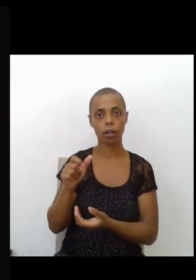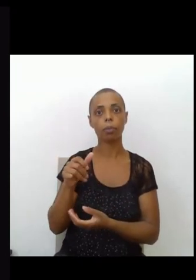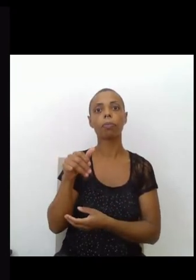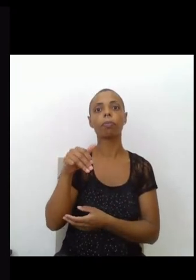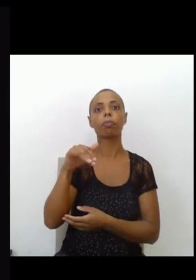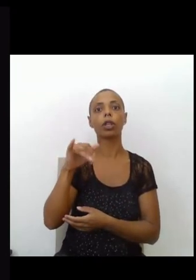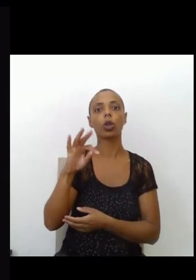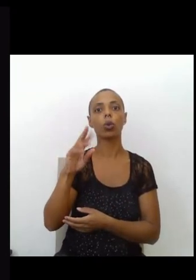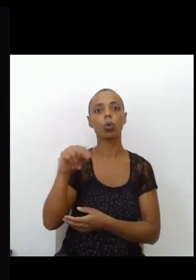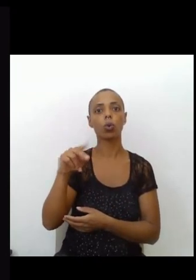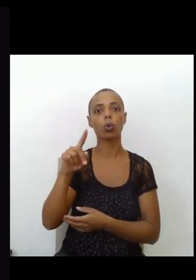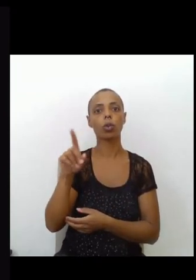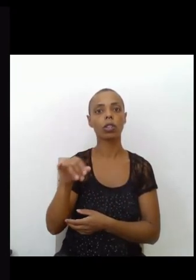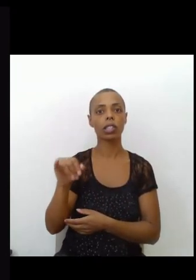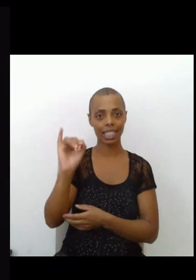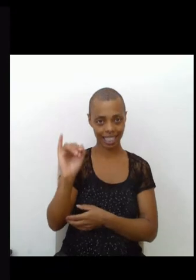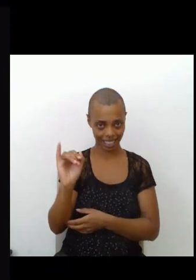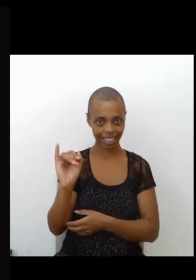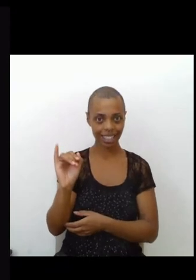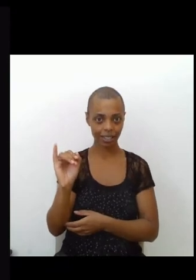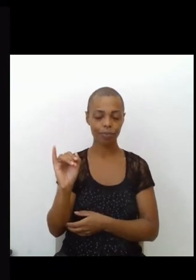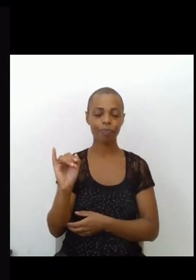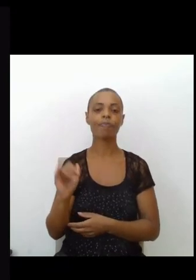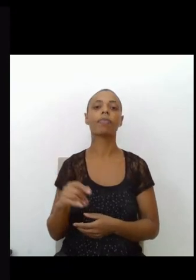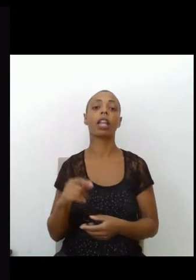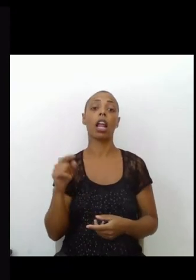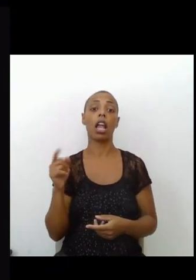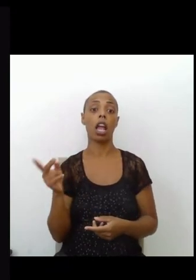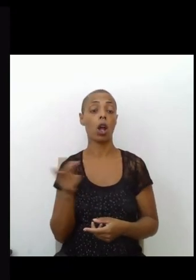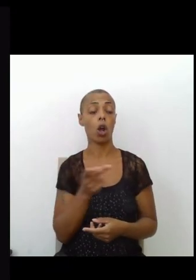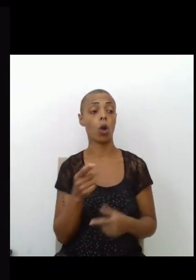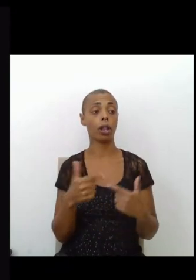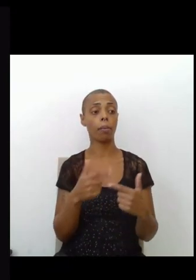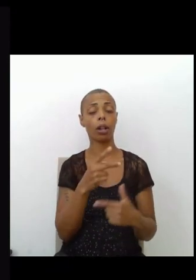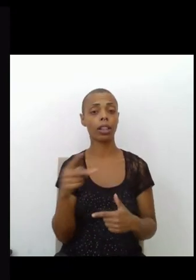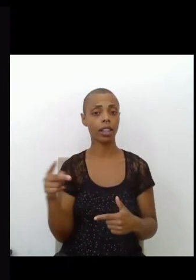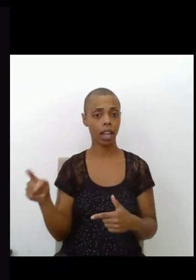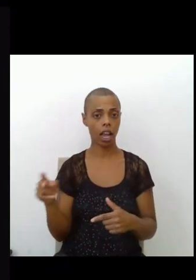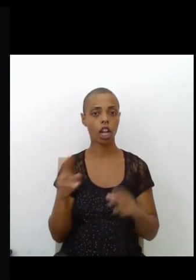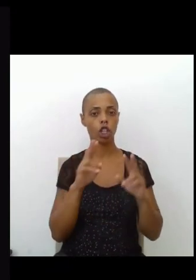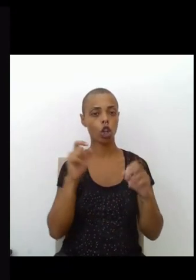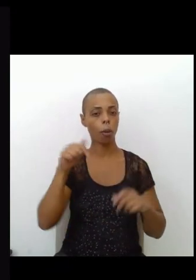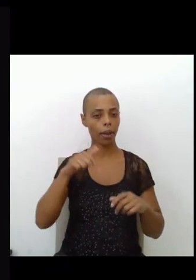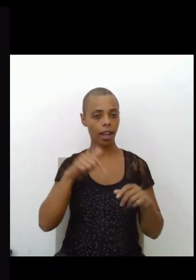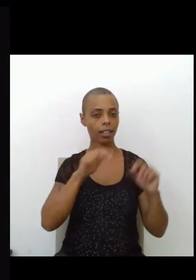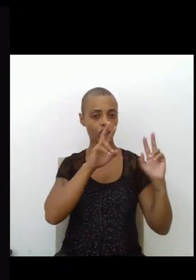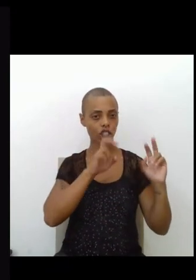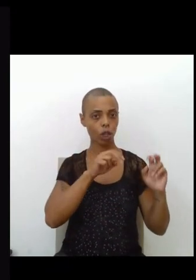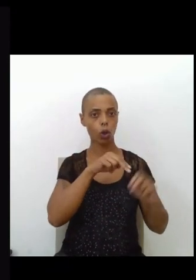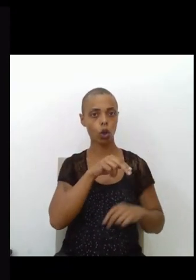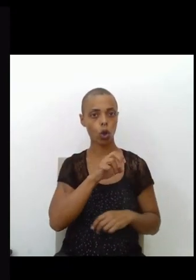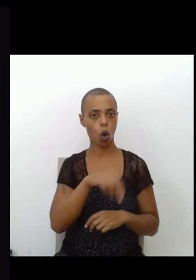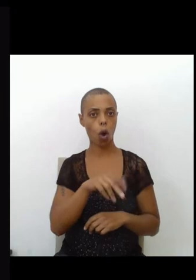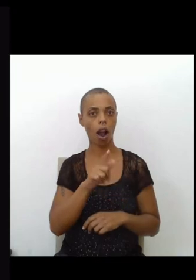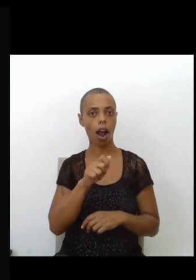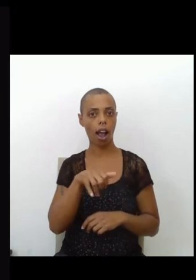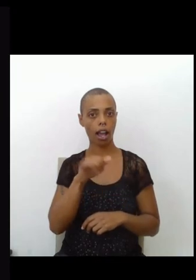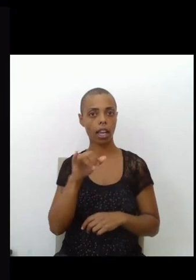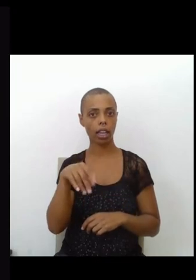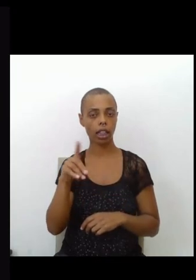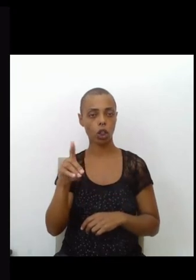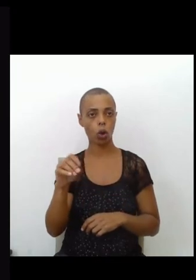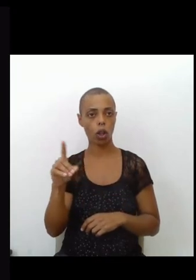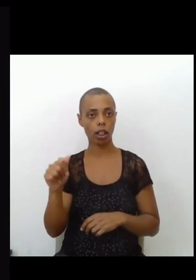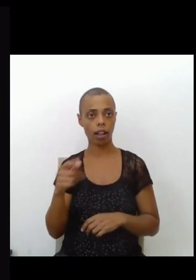their respective Works illuminates a queer aesthetic that's simultaneously